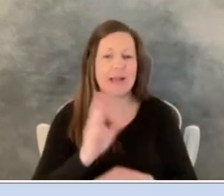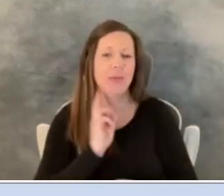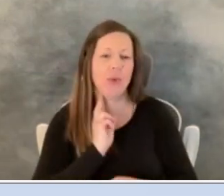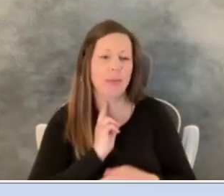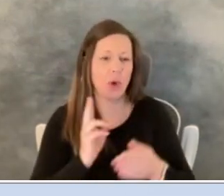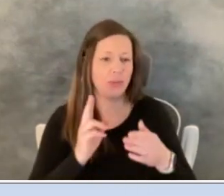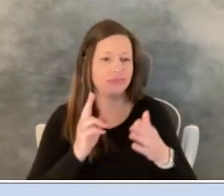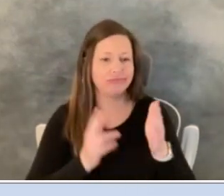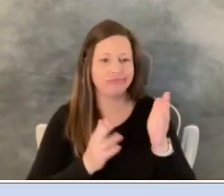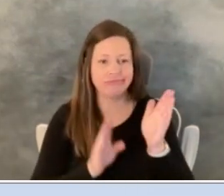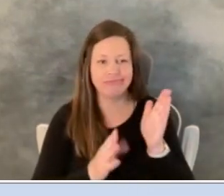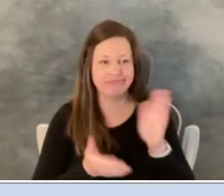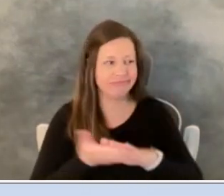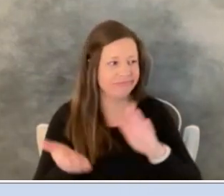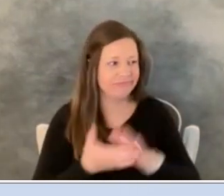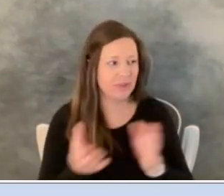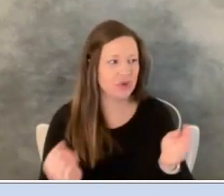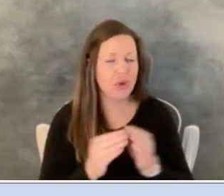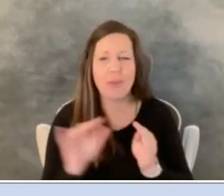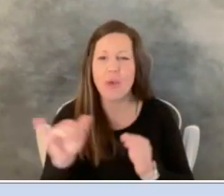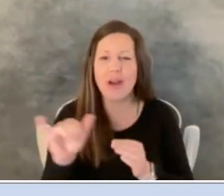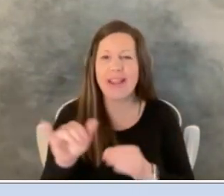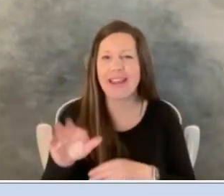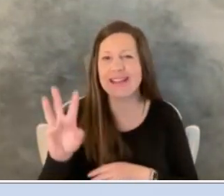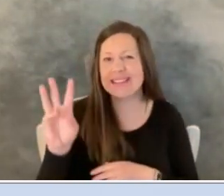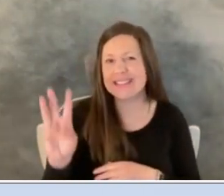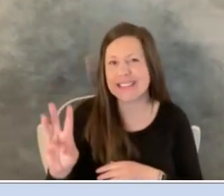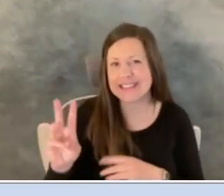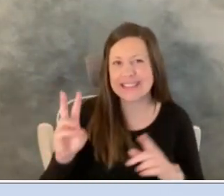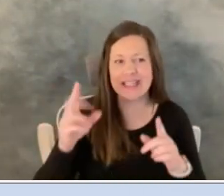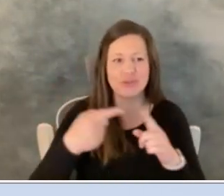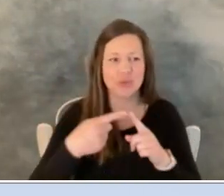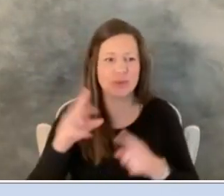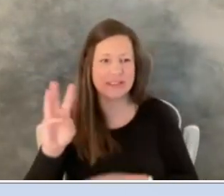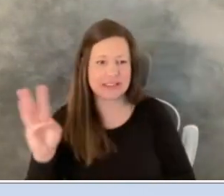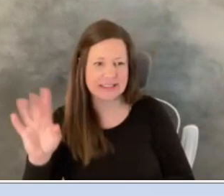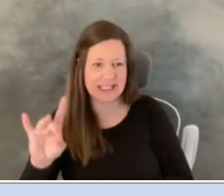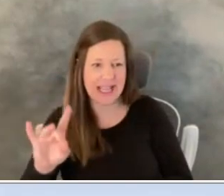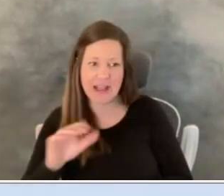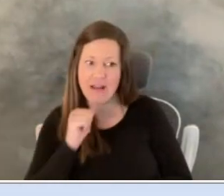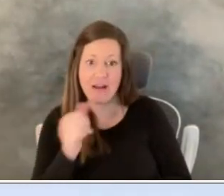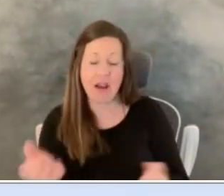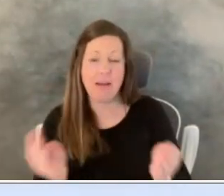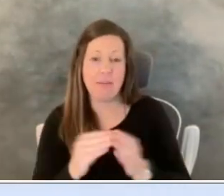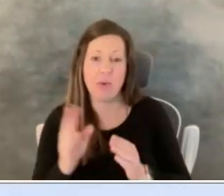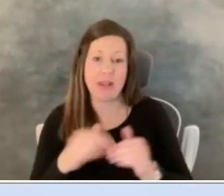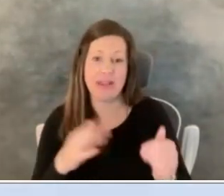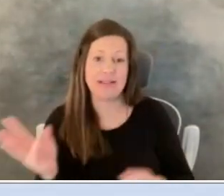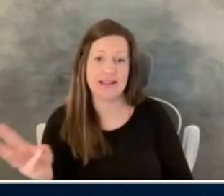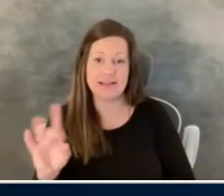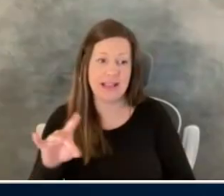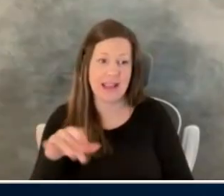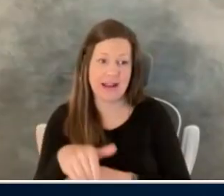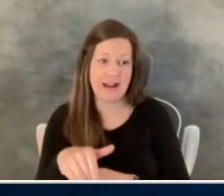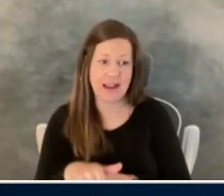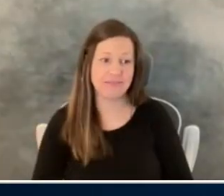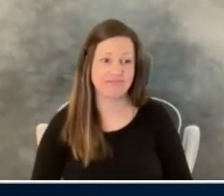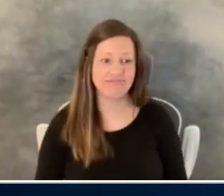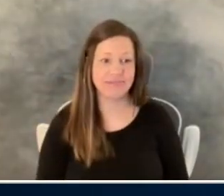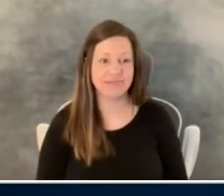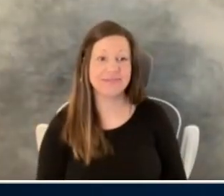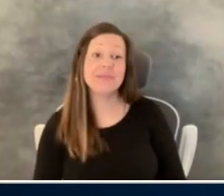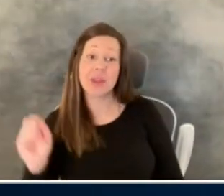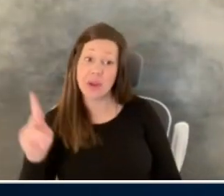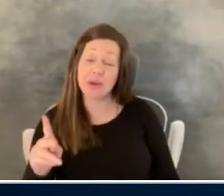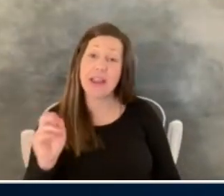I would say more like 66 to 68. Don't keep it warmer than 68 at nighttime. Okay. So a cool